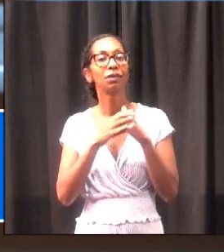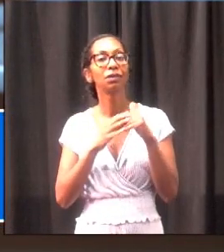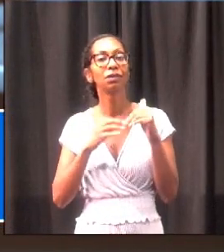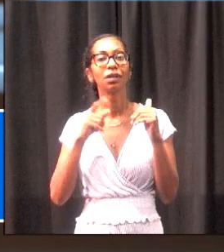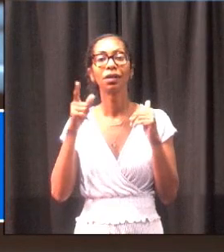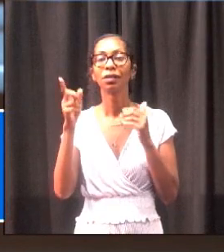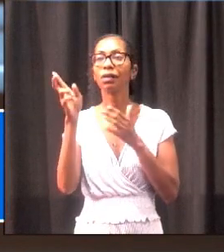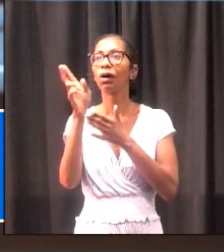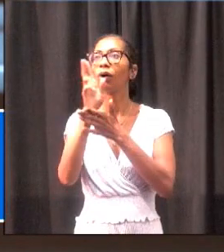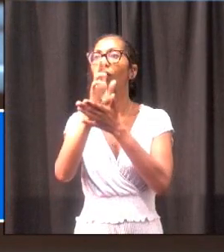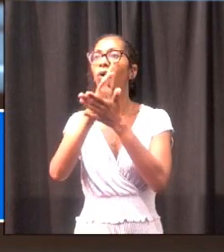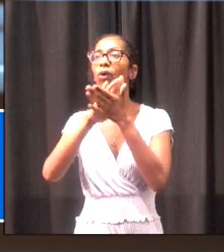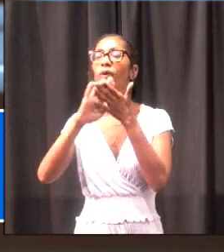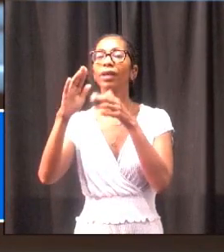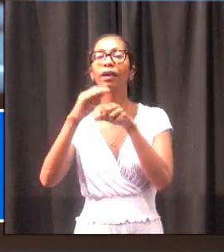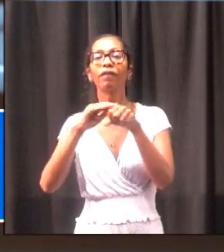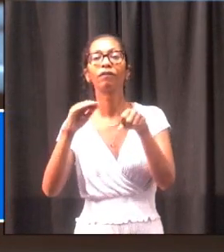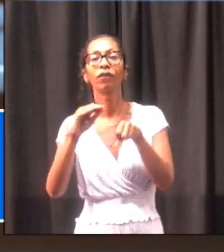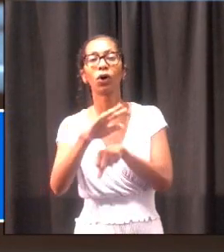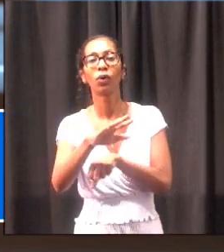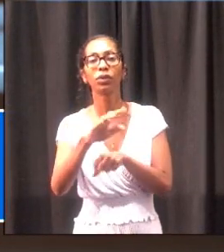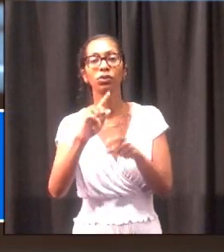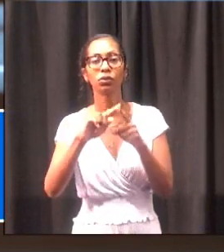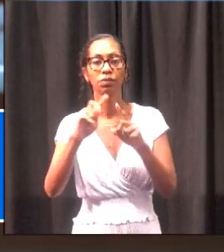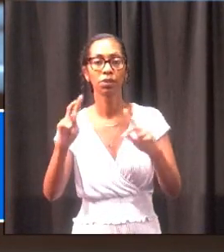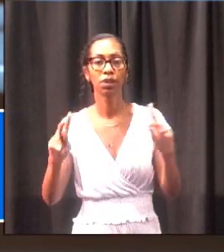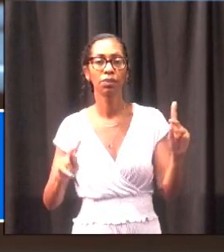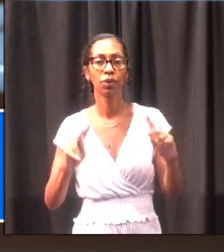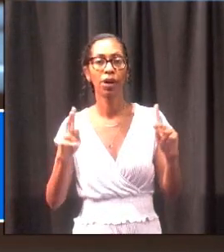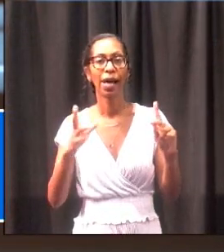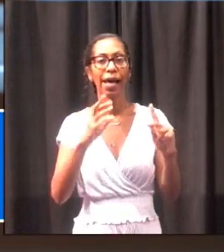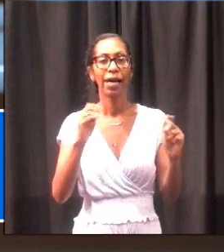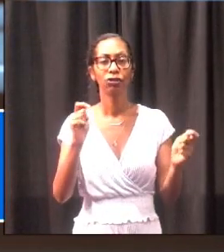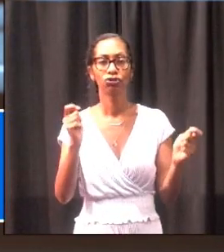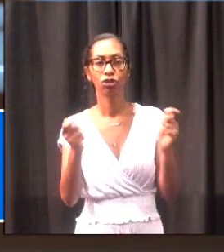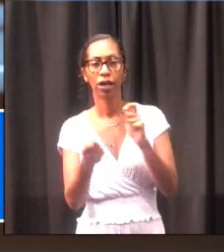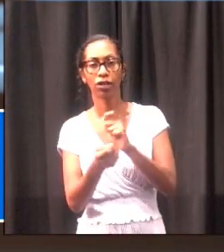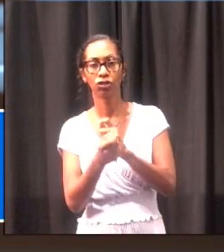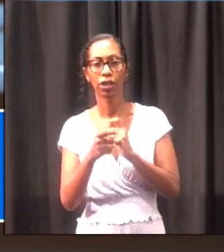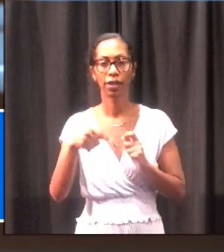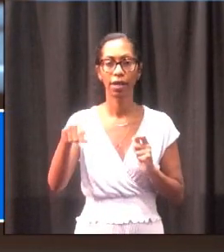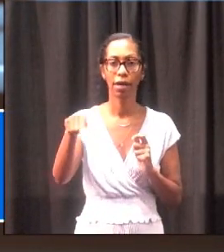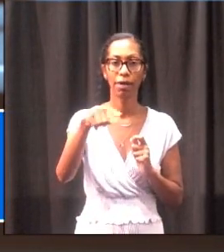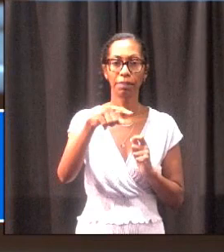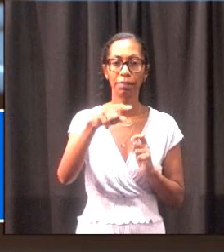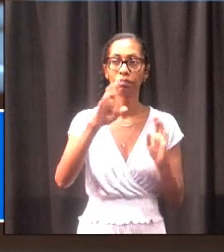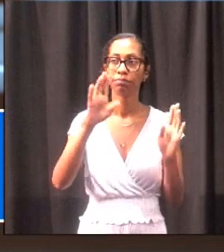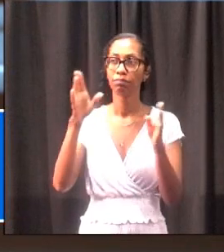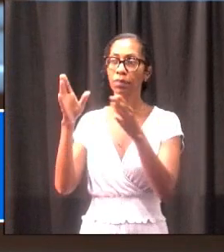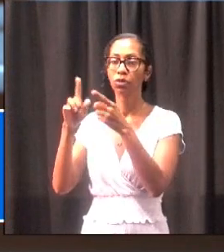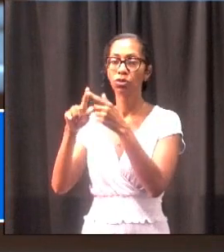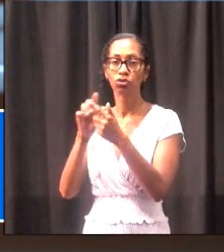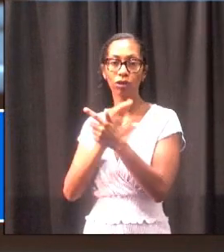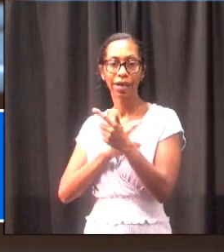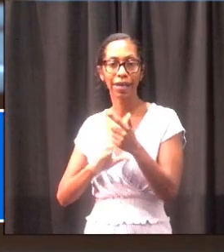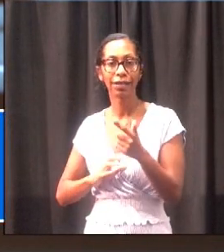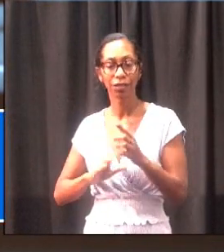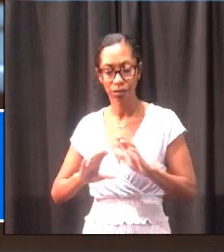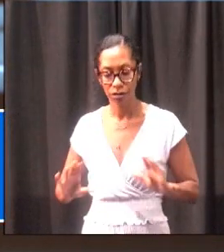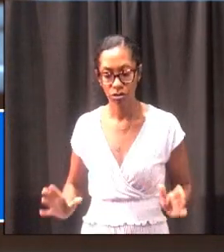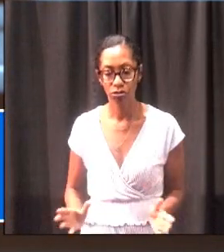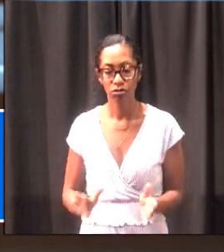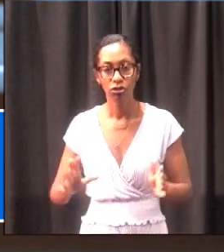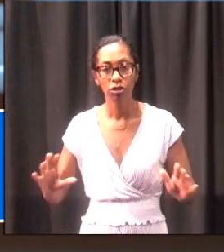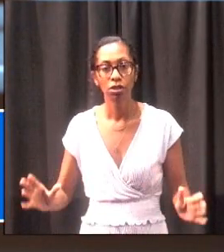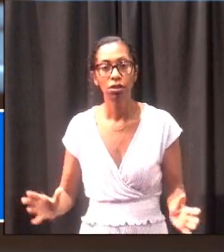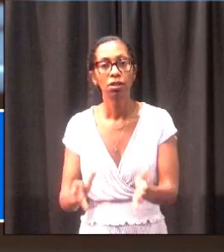holy influence upon souls, turning them to Christ, keeps, strengthens, increases them in Christian